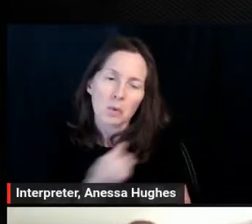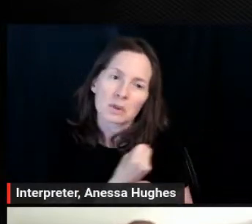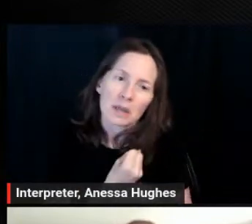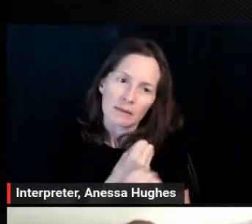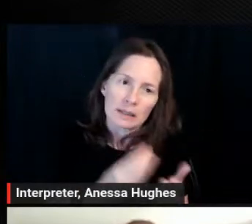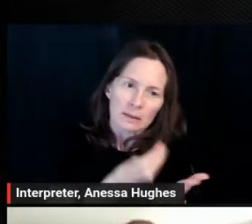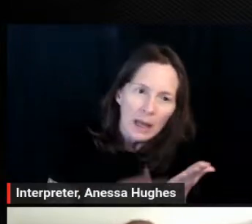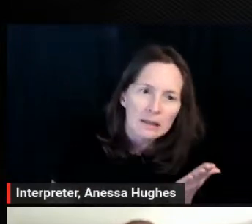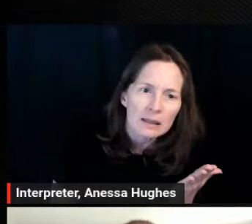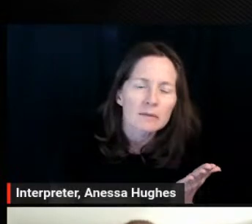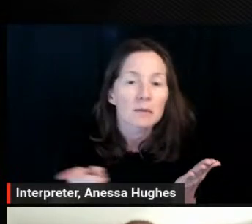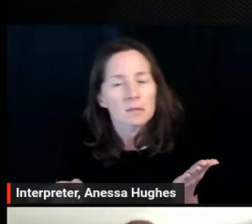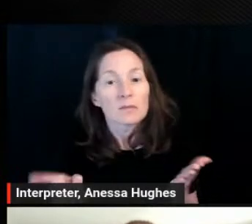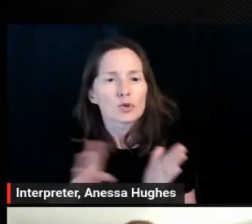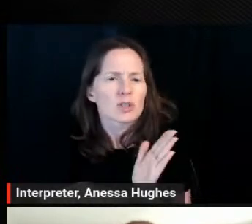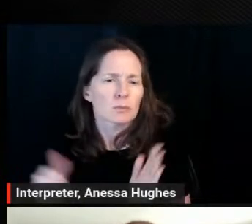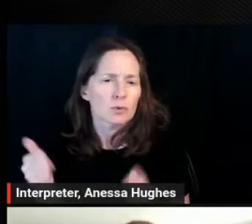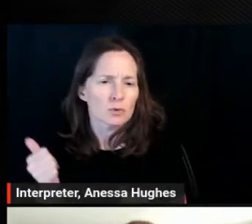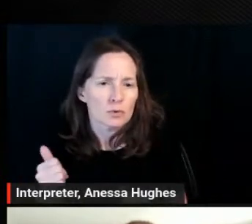All of that was what was typical.